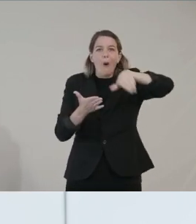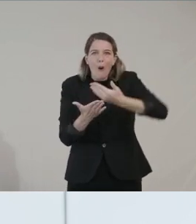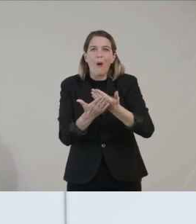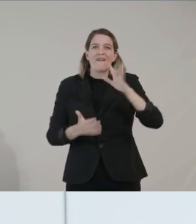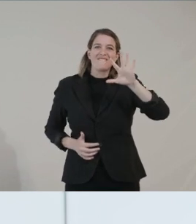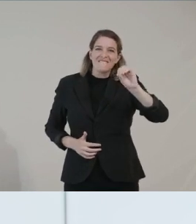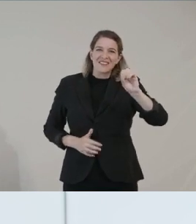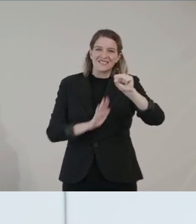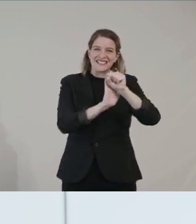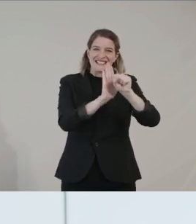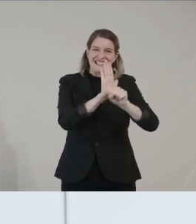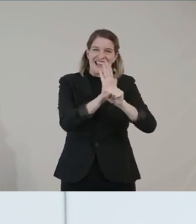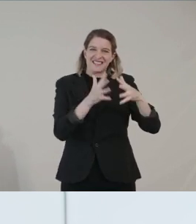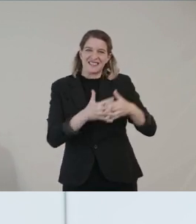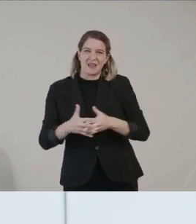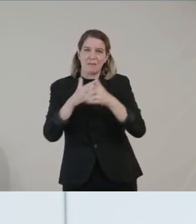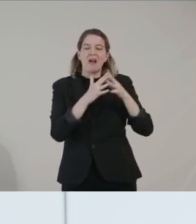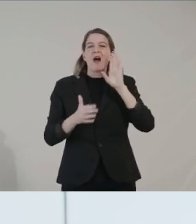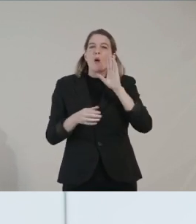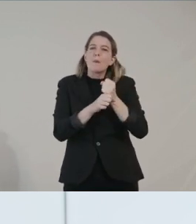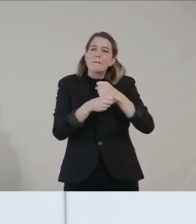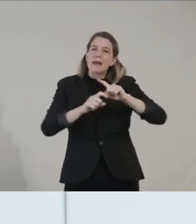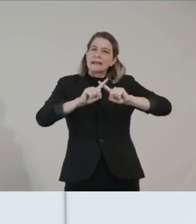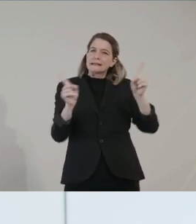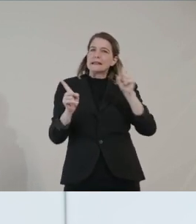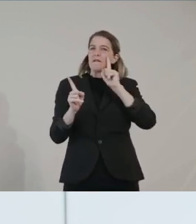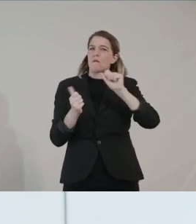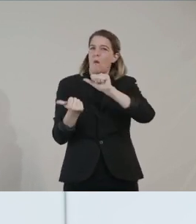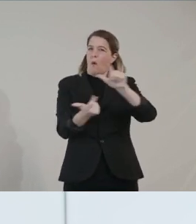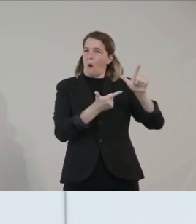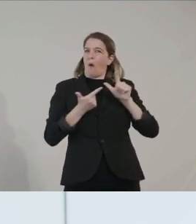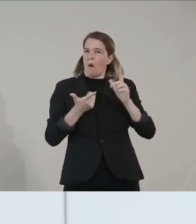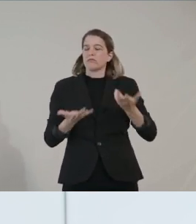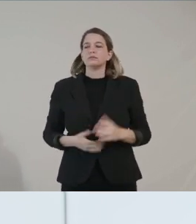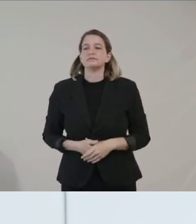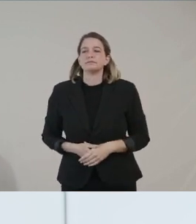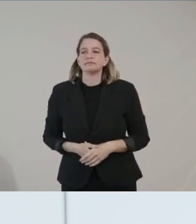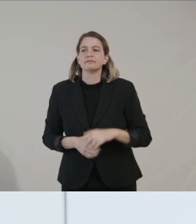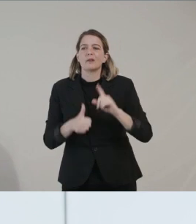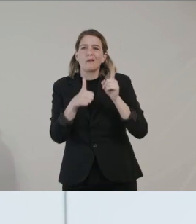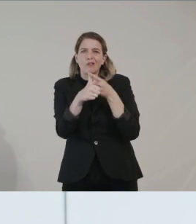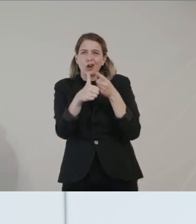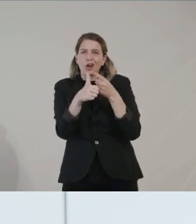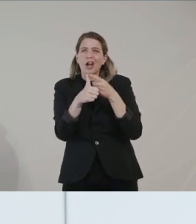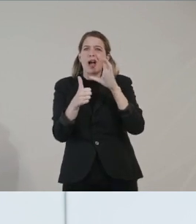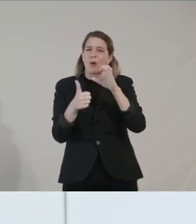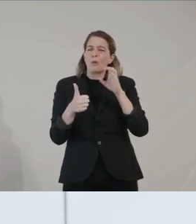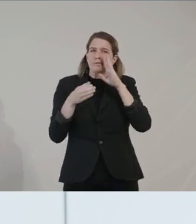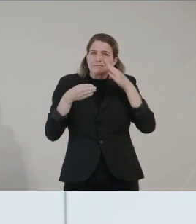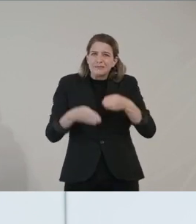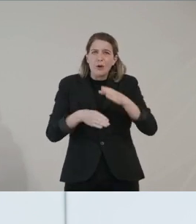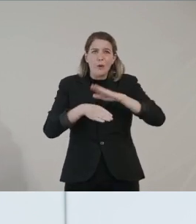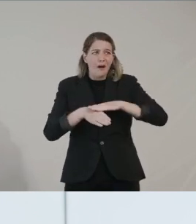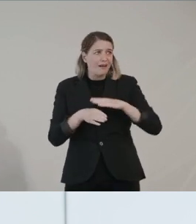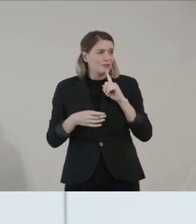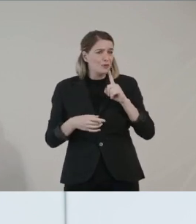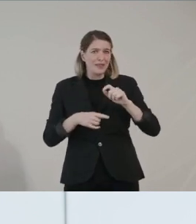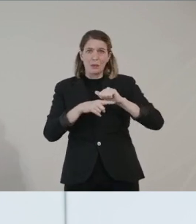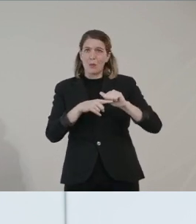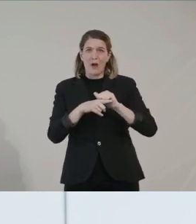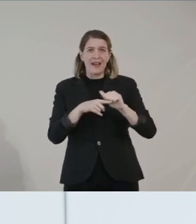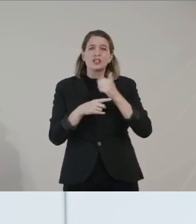So I want to touch on them myself. First, this idea of just practicing good hygiene, washing your hands, soap and